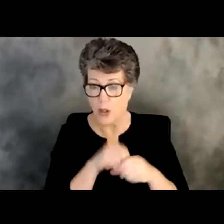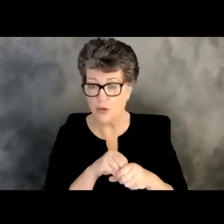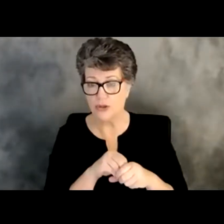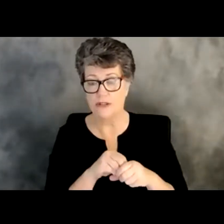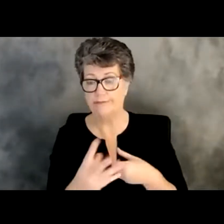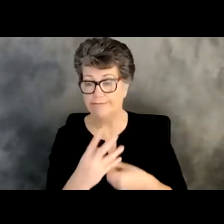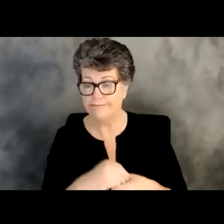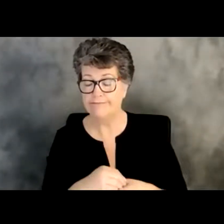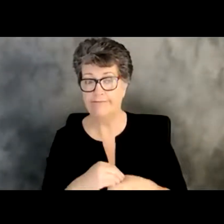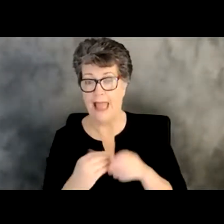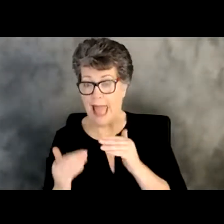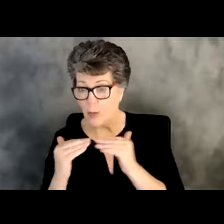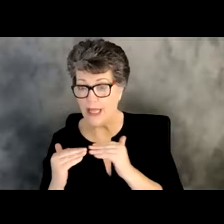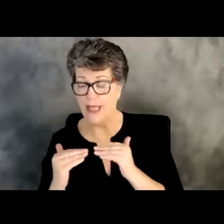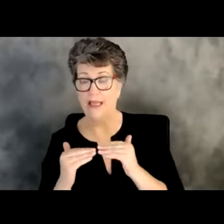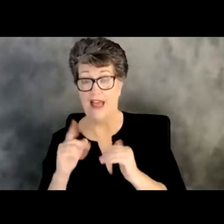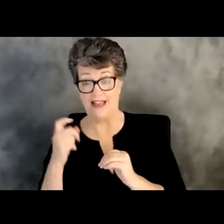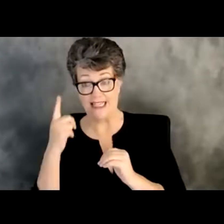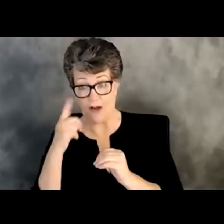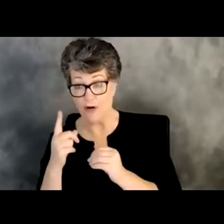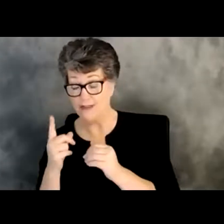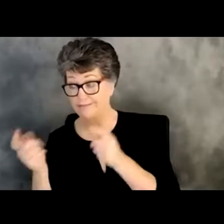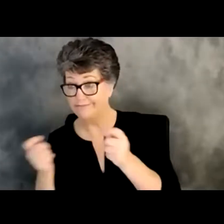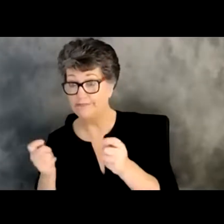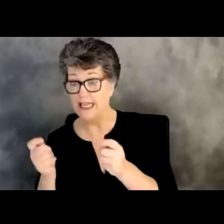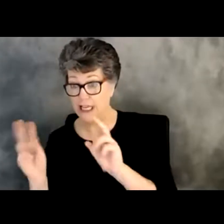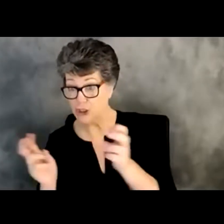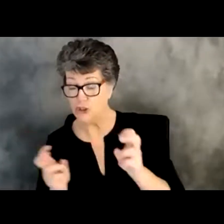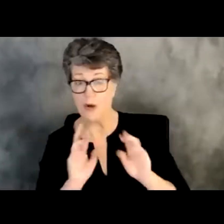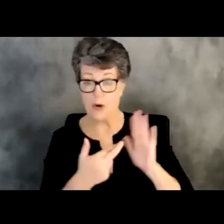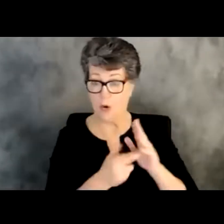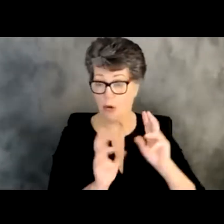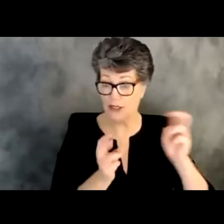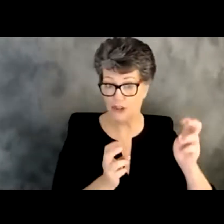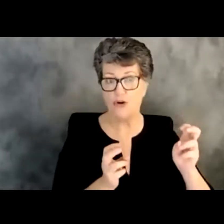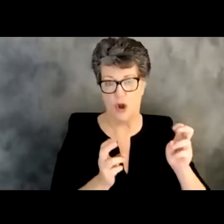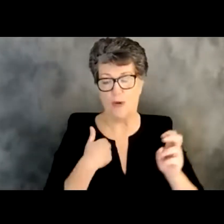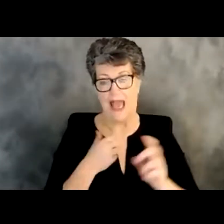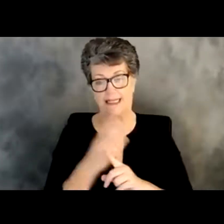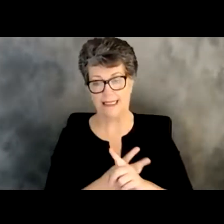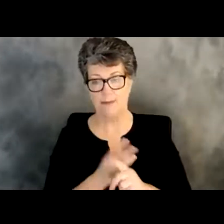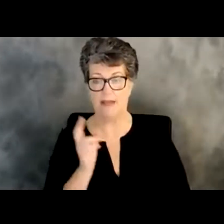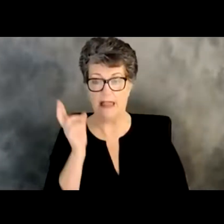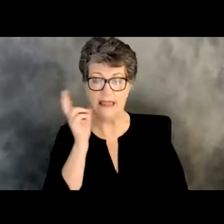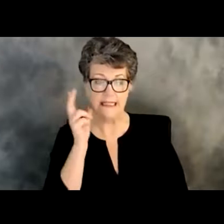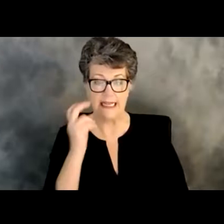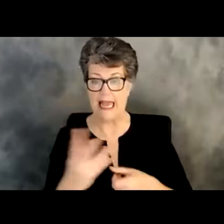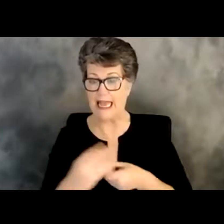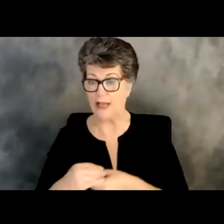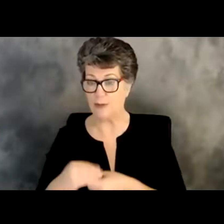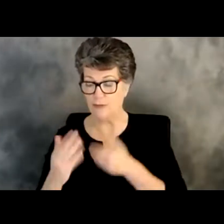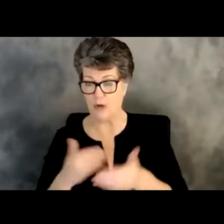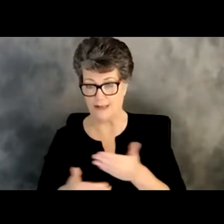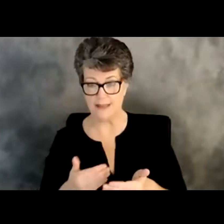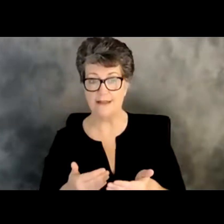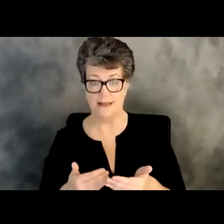both a governance issue and a resource issue and a roles issue. But we have kicked that off and have a 6-month listening engagement process resulting